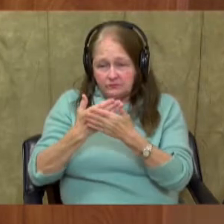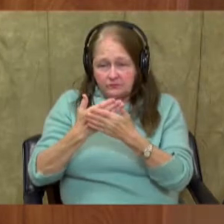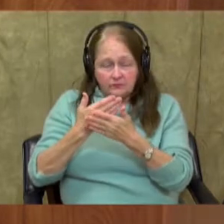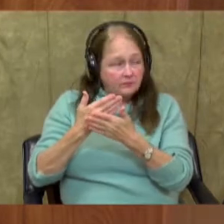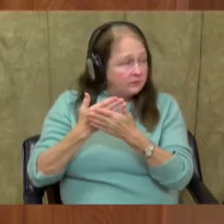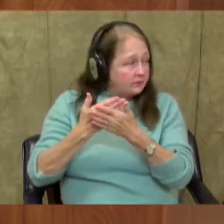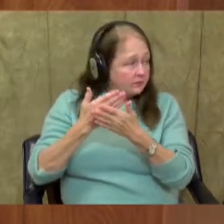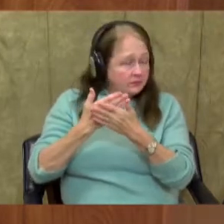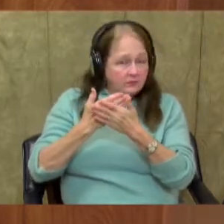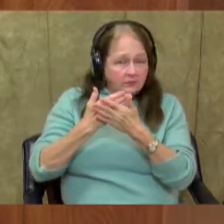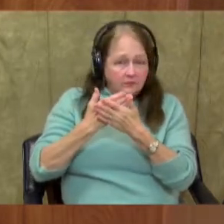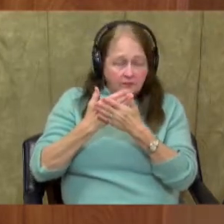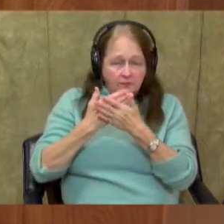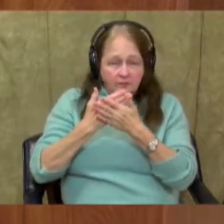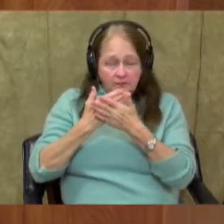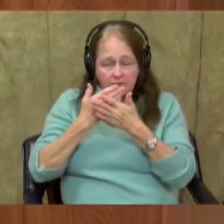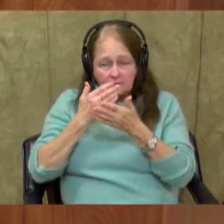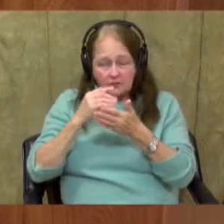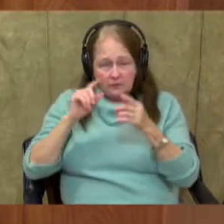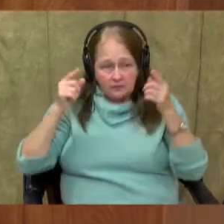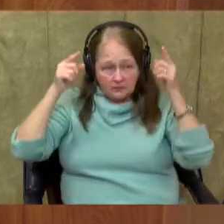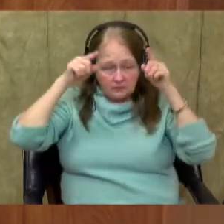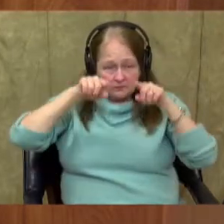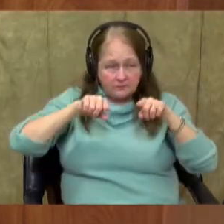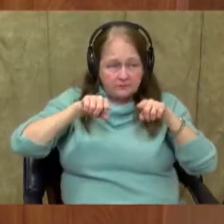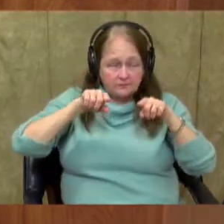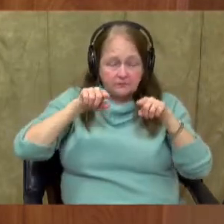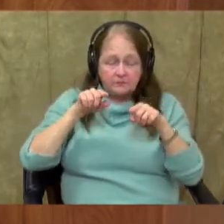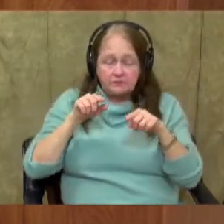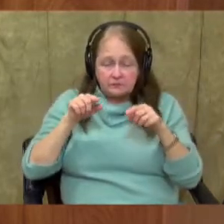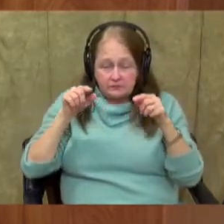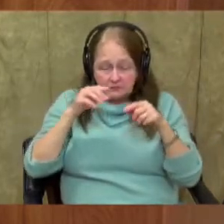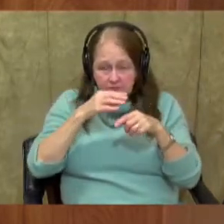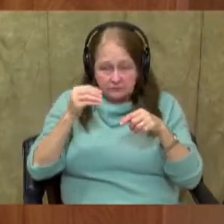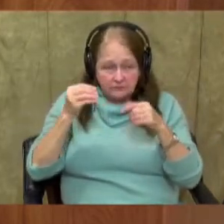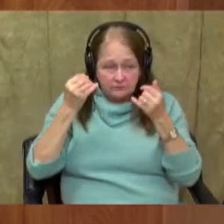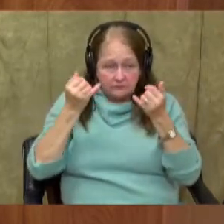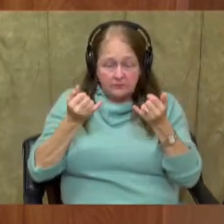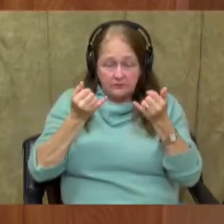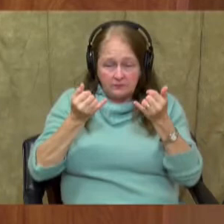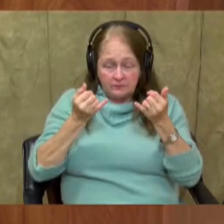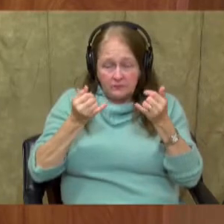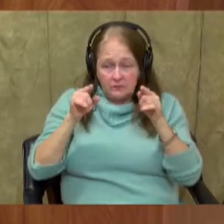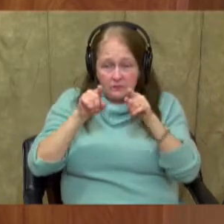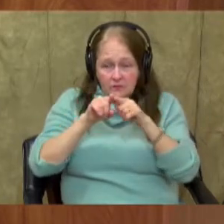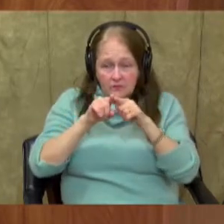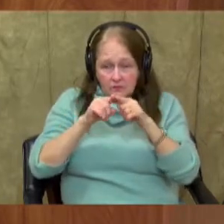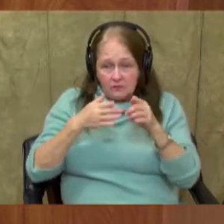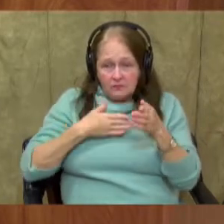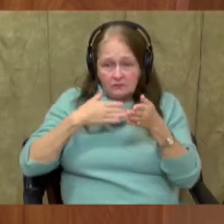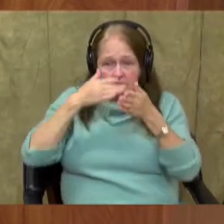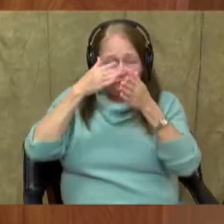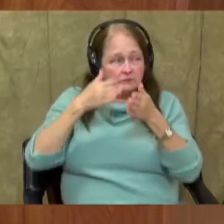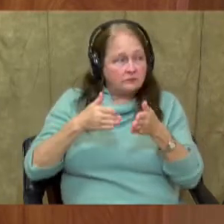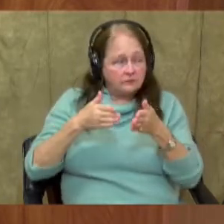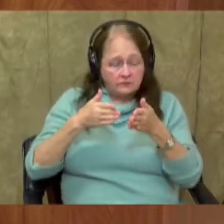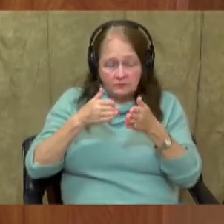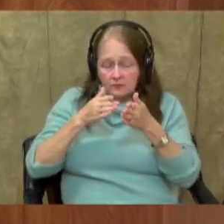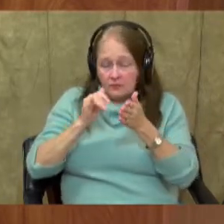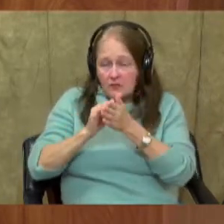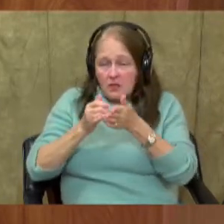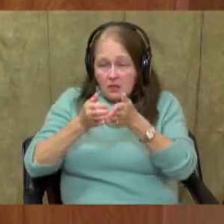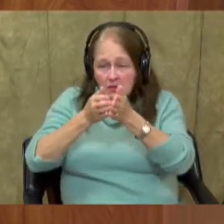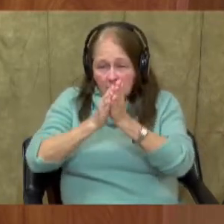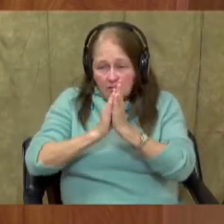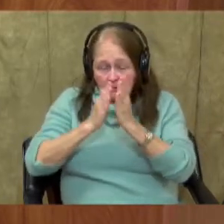and interpretations differ and agree? Now, if you're like my students, you would probably be